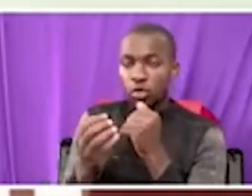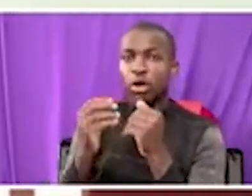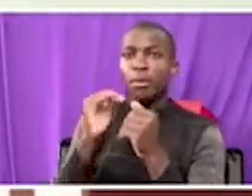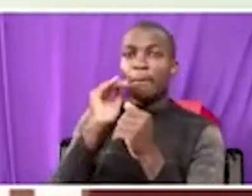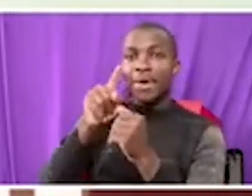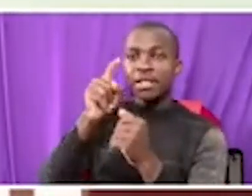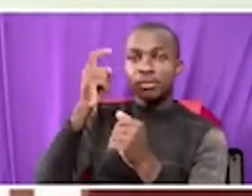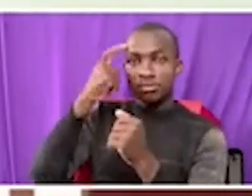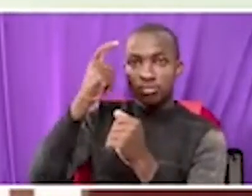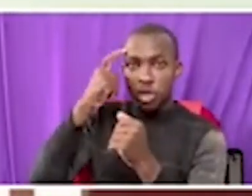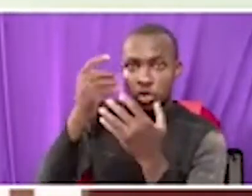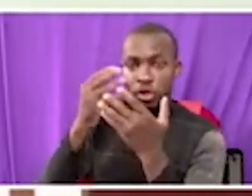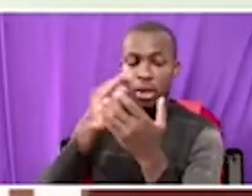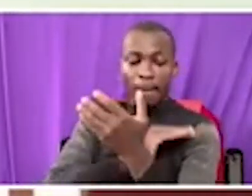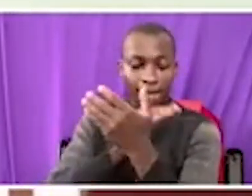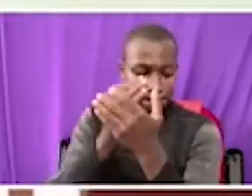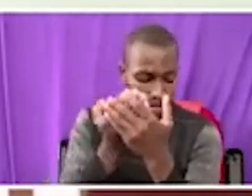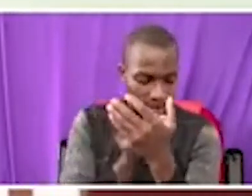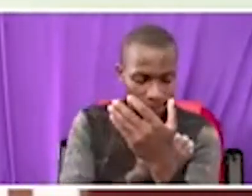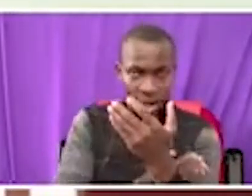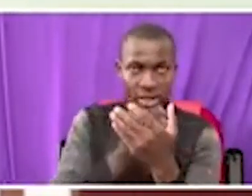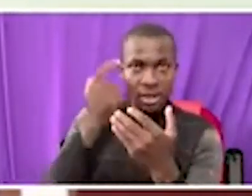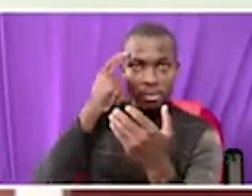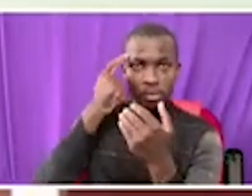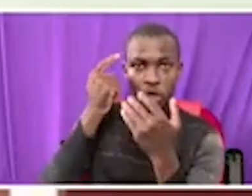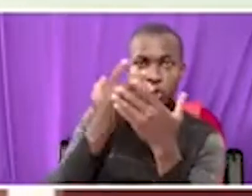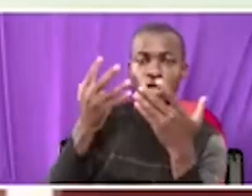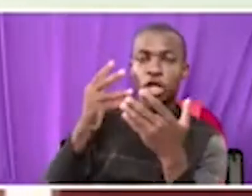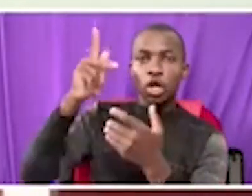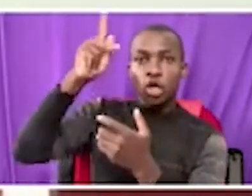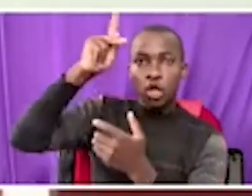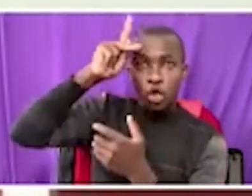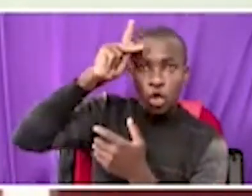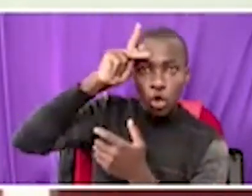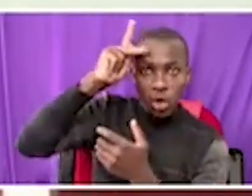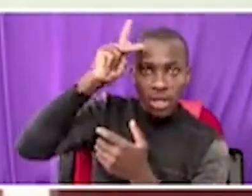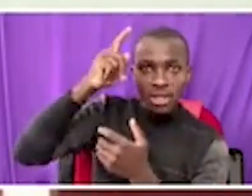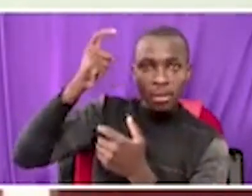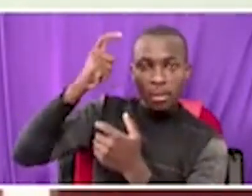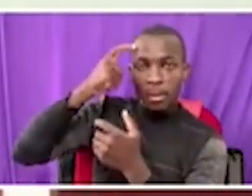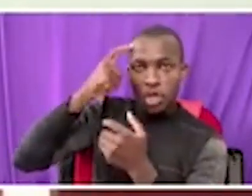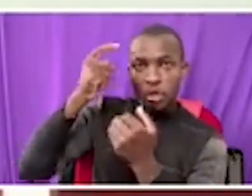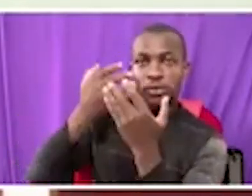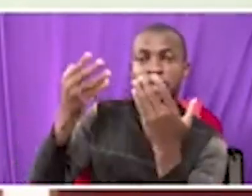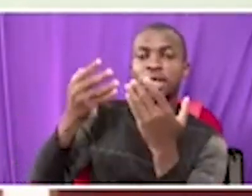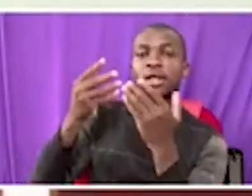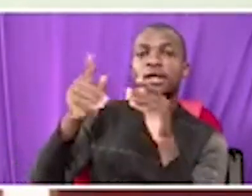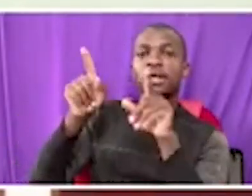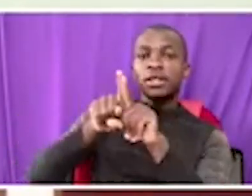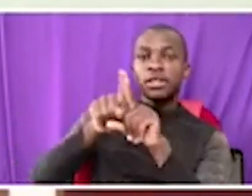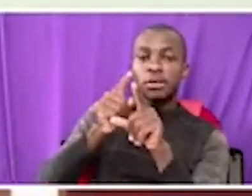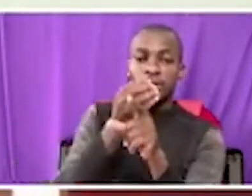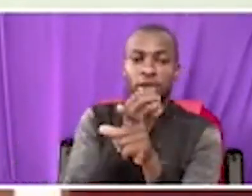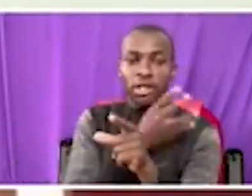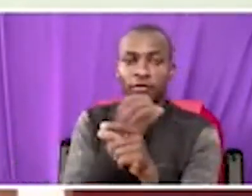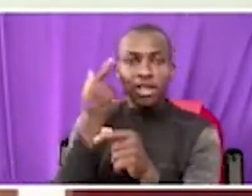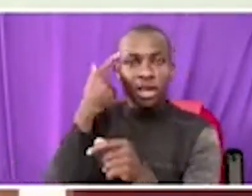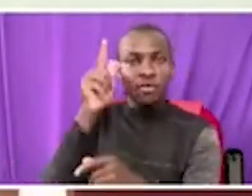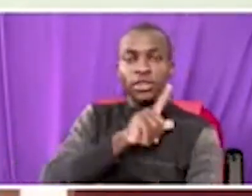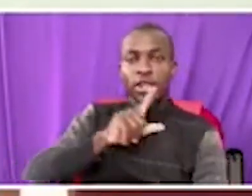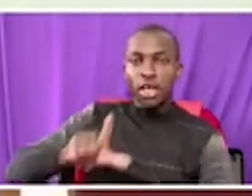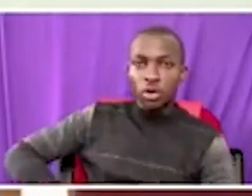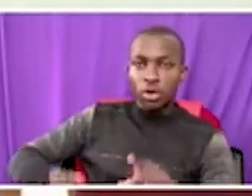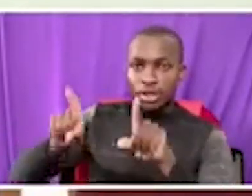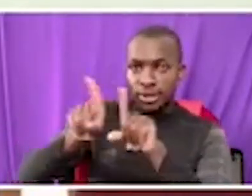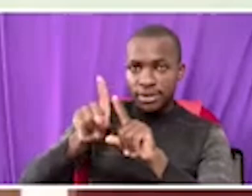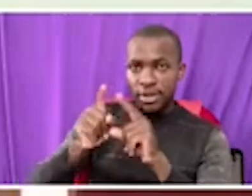quality. Power is a mental quality. Knowledge is a mental quality. And of course, the fear of the Lord is also a